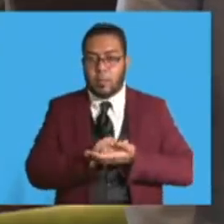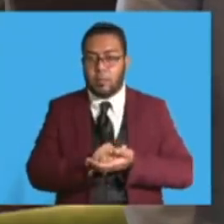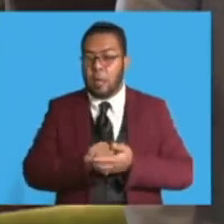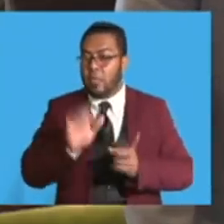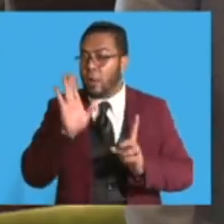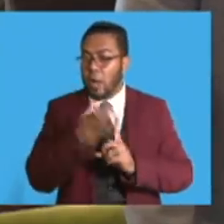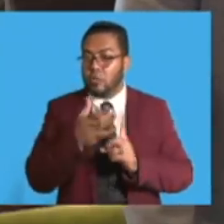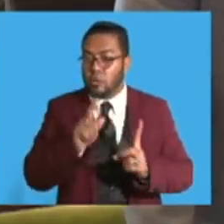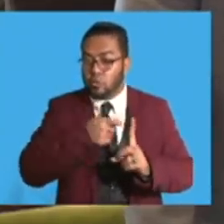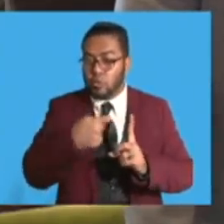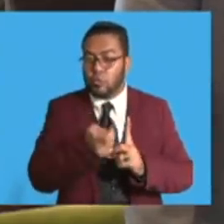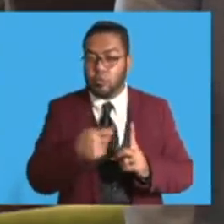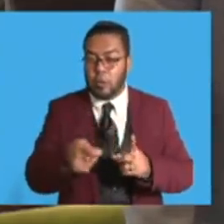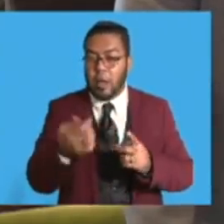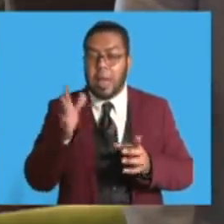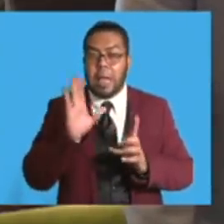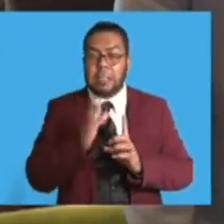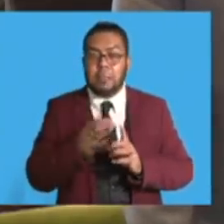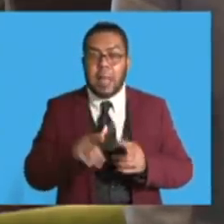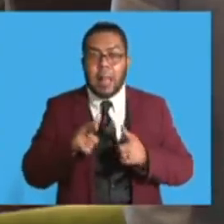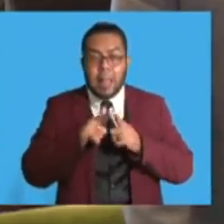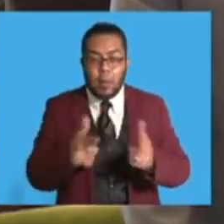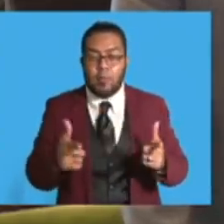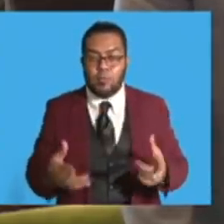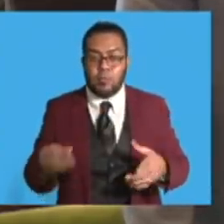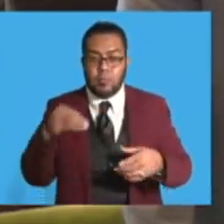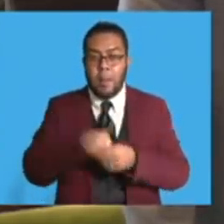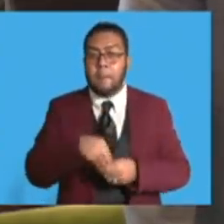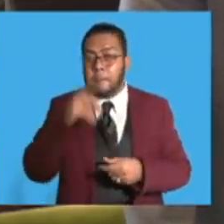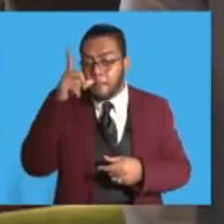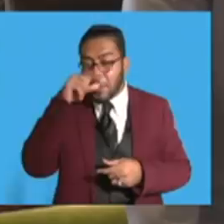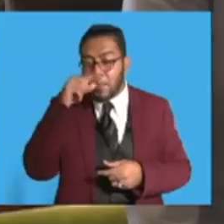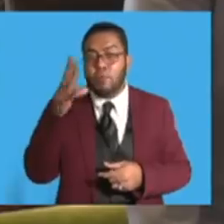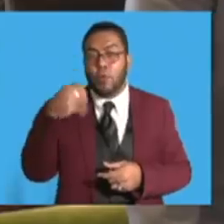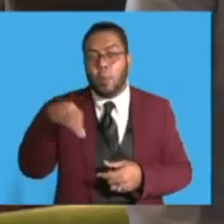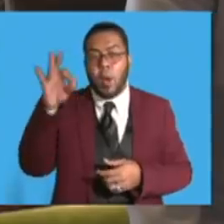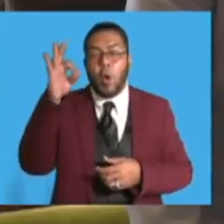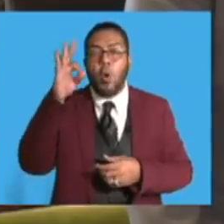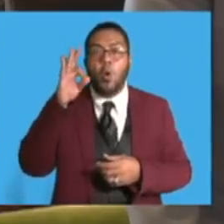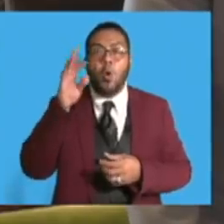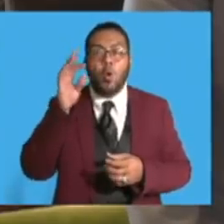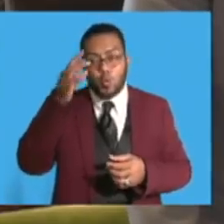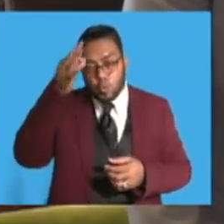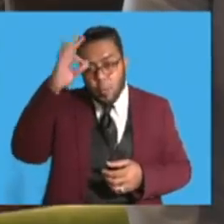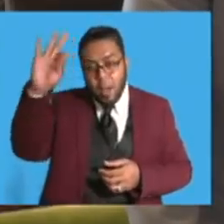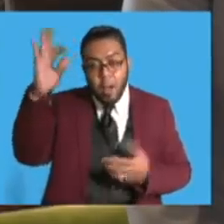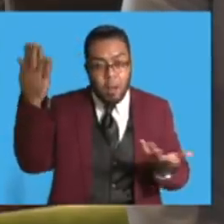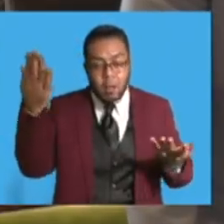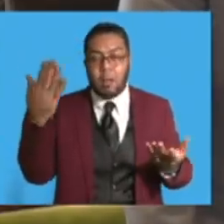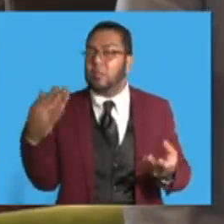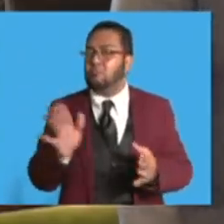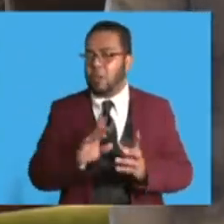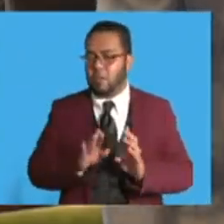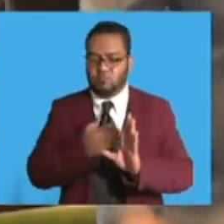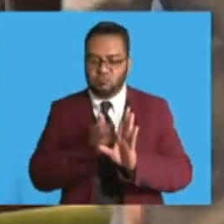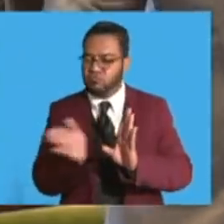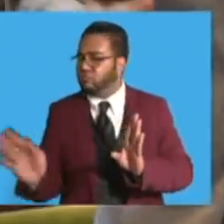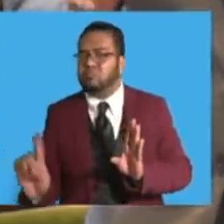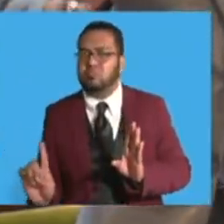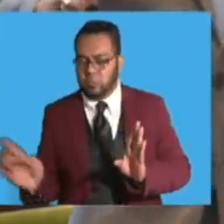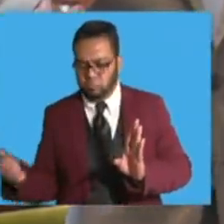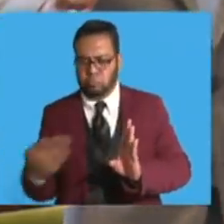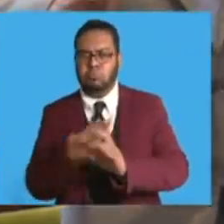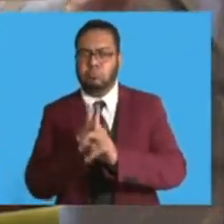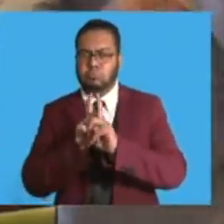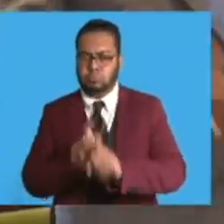traditions, customs and languages, which of course includes people from Rotuma, he has never swayed away from. I know the